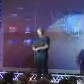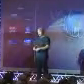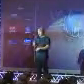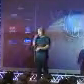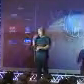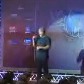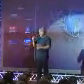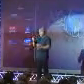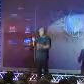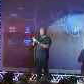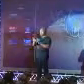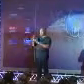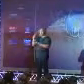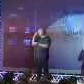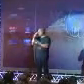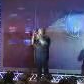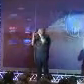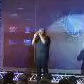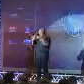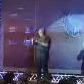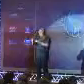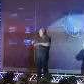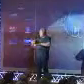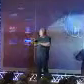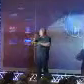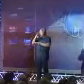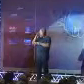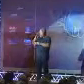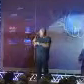to export out of Brazil.